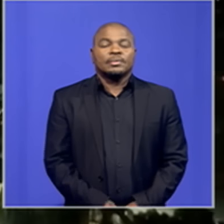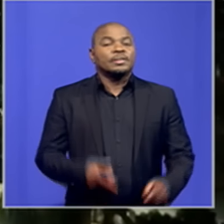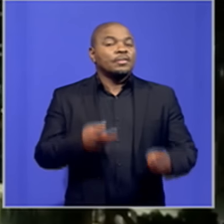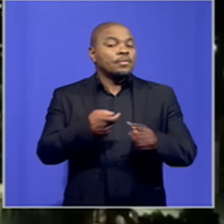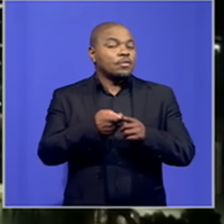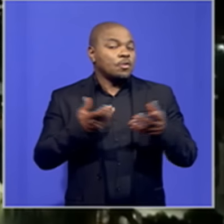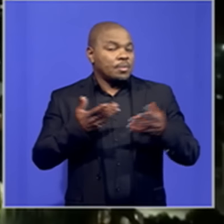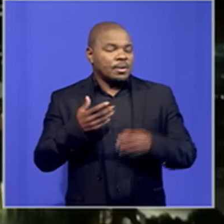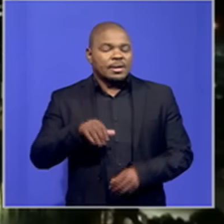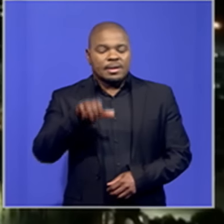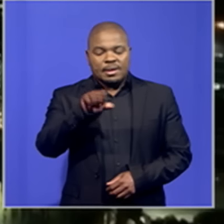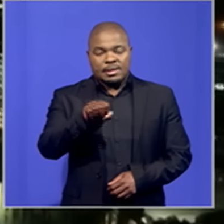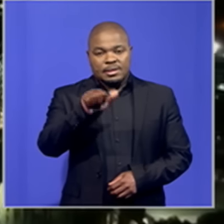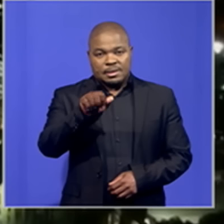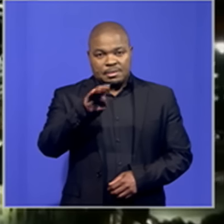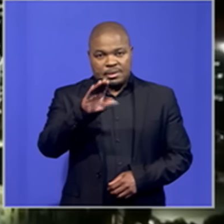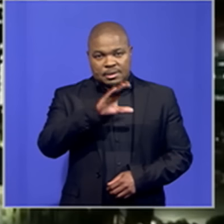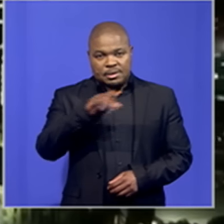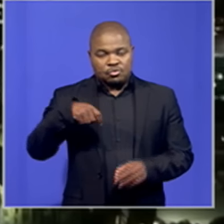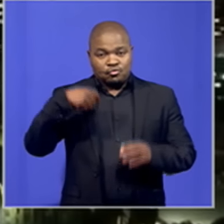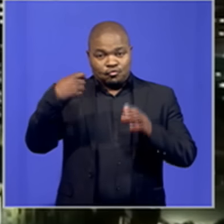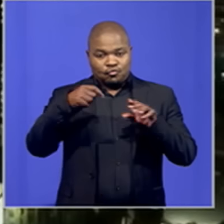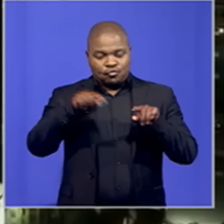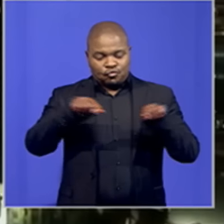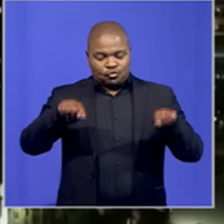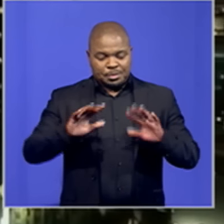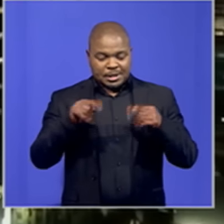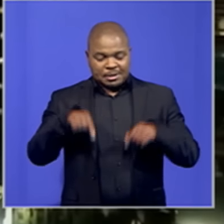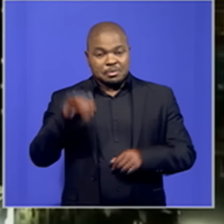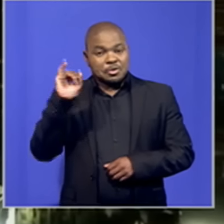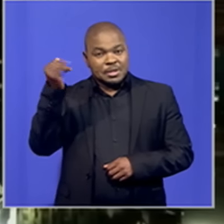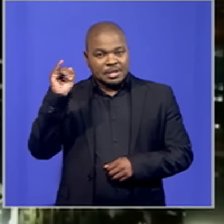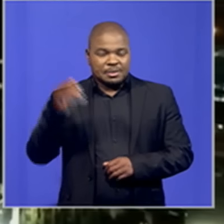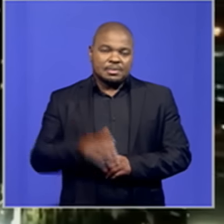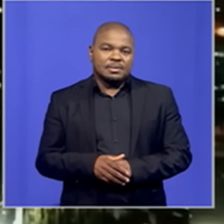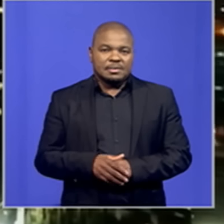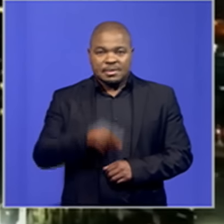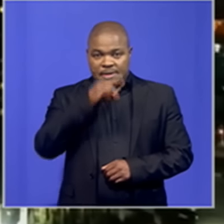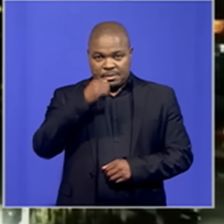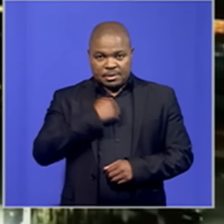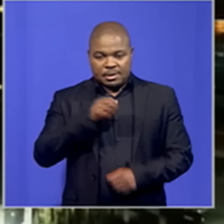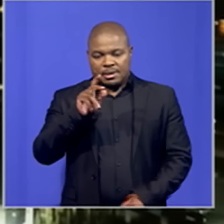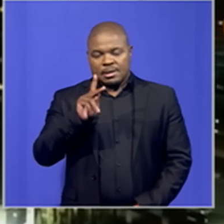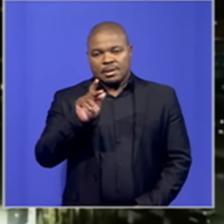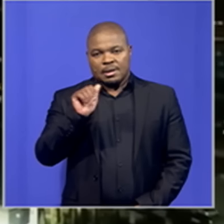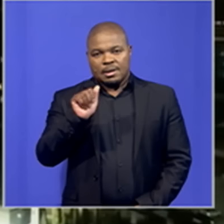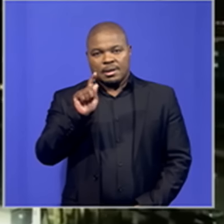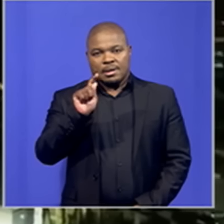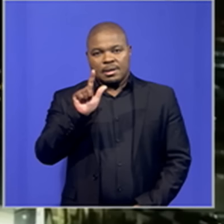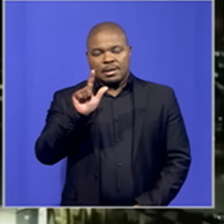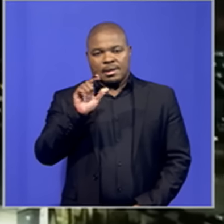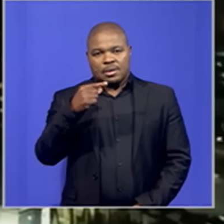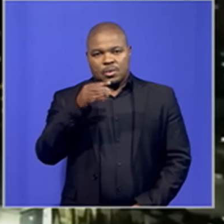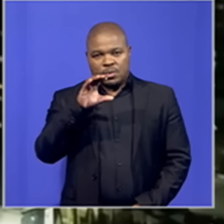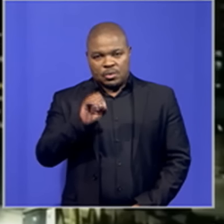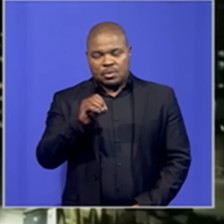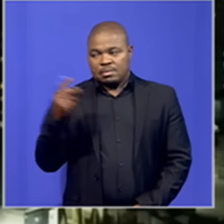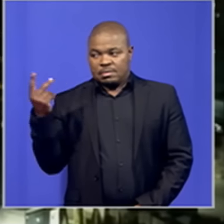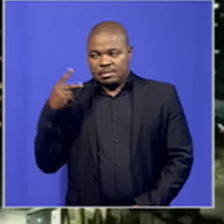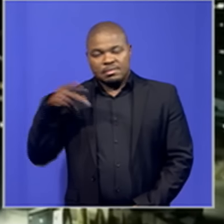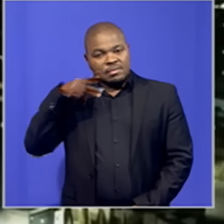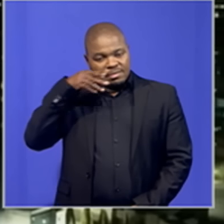Ka tlhamalalo go tswa SABC Studio 10 Auckland Park Johannesburg nna Katlego Musielele le Augustine Letlalo re go